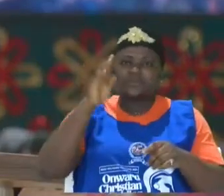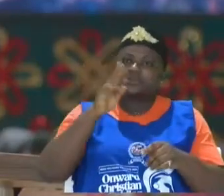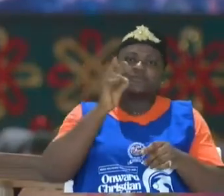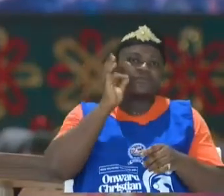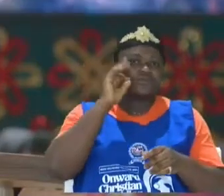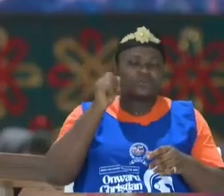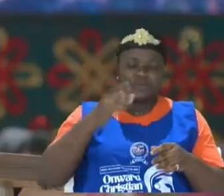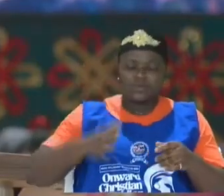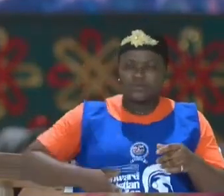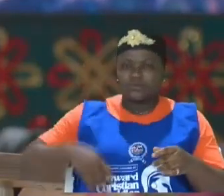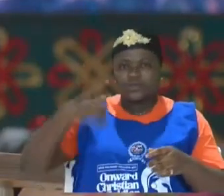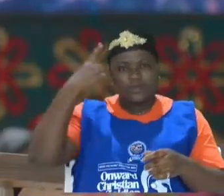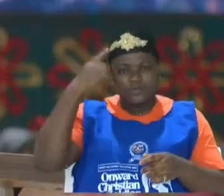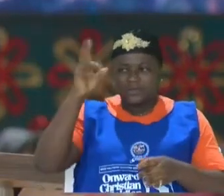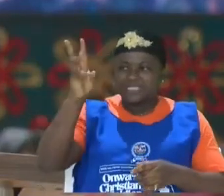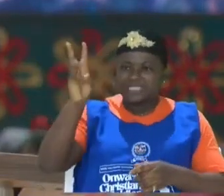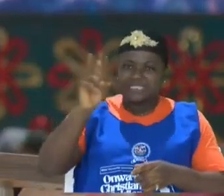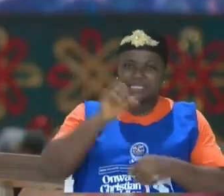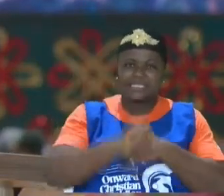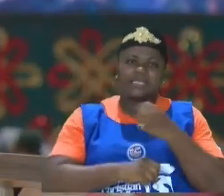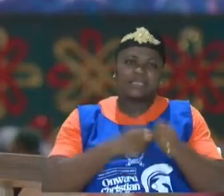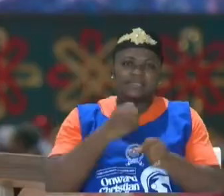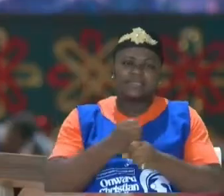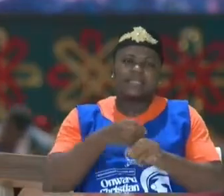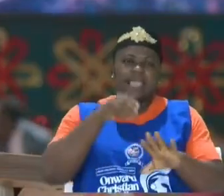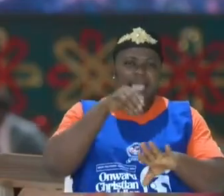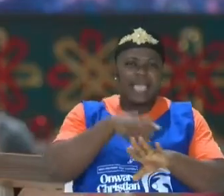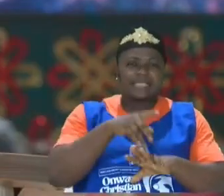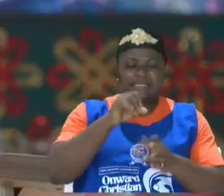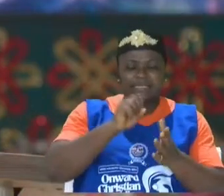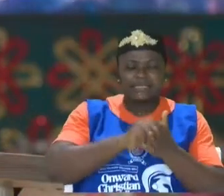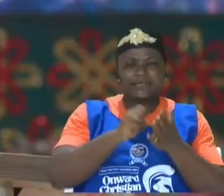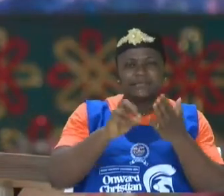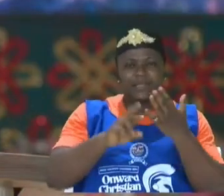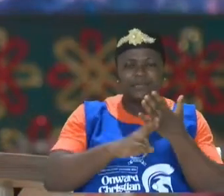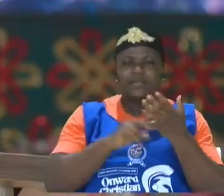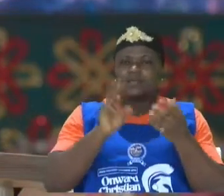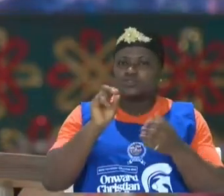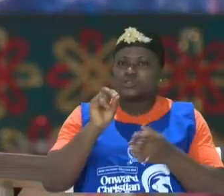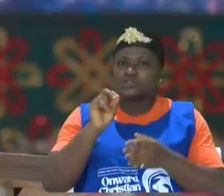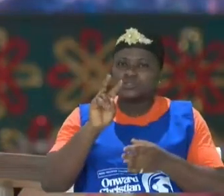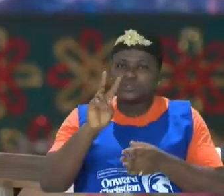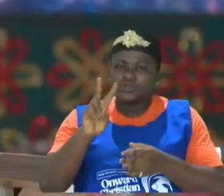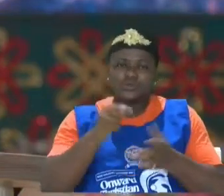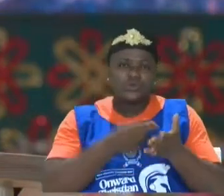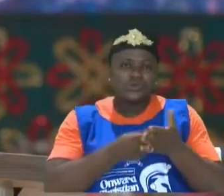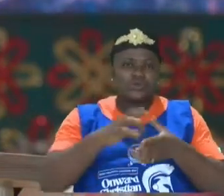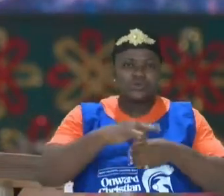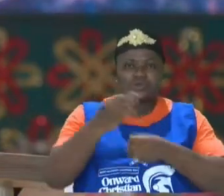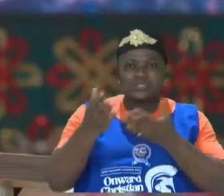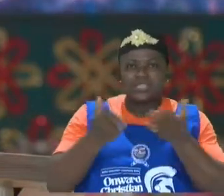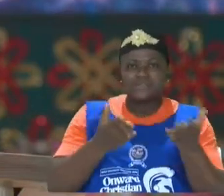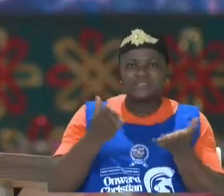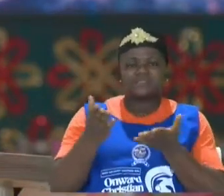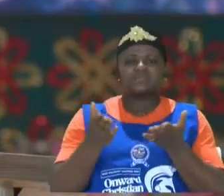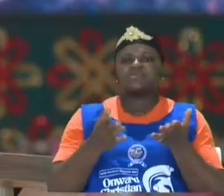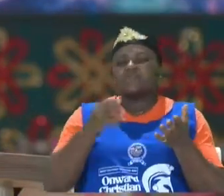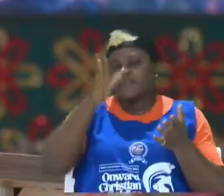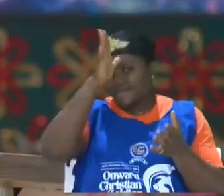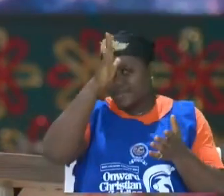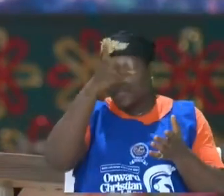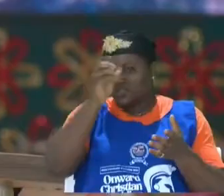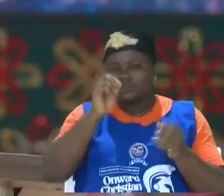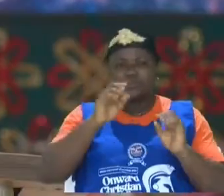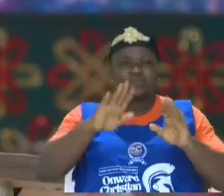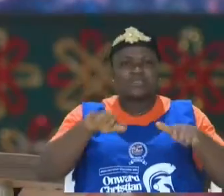for 6 years. And at the September 2022 Holy Ghost service, Daddy Gio gave a